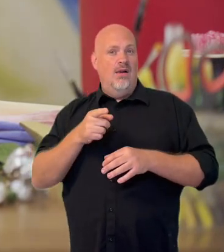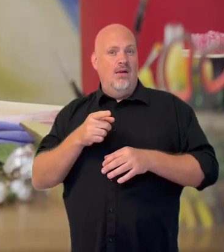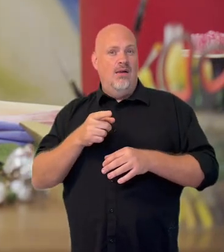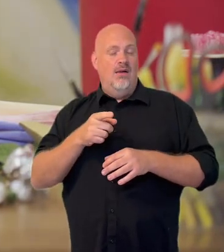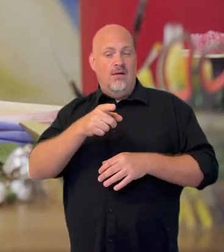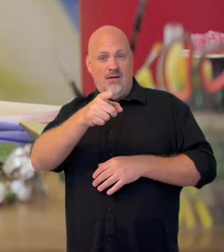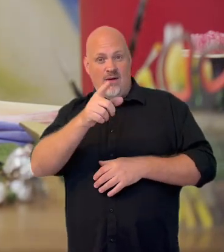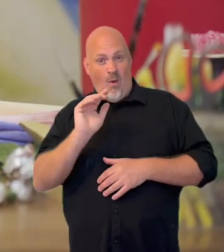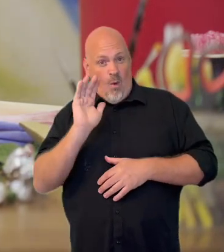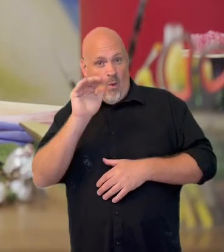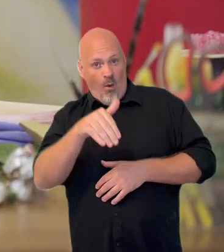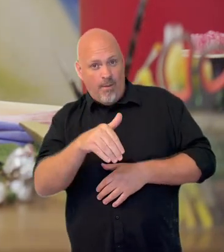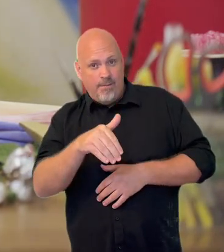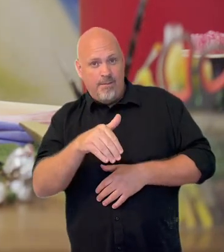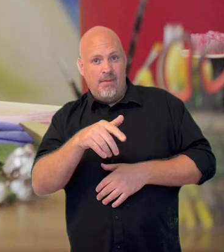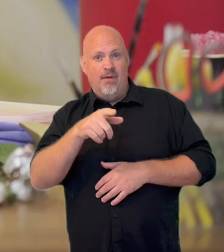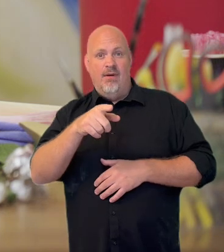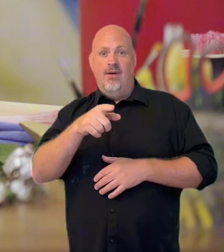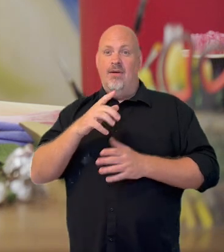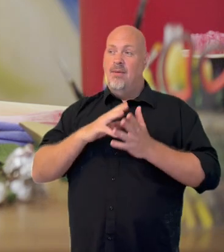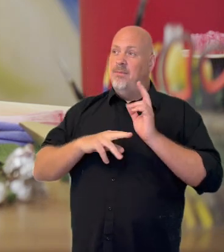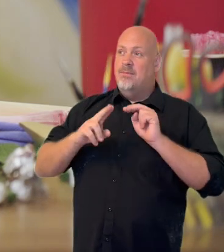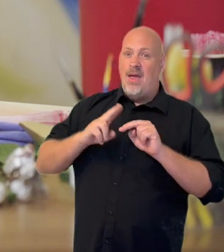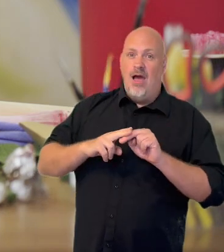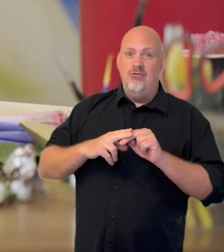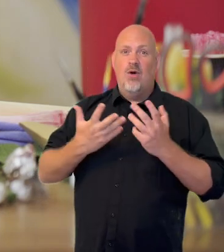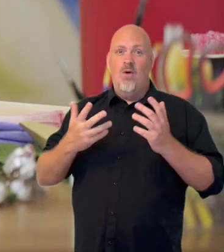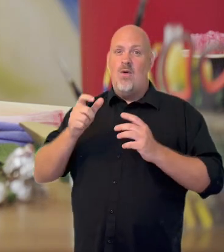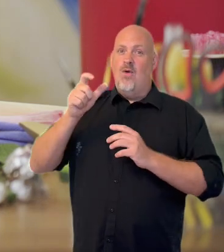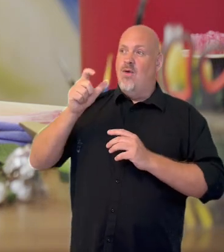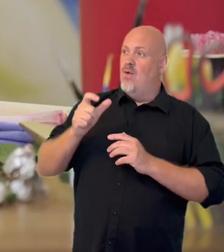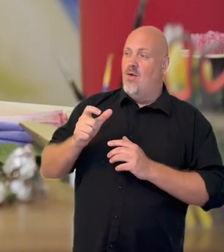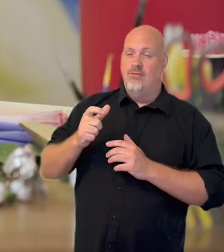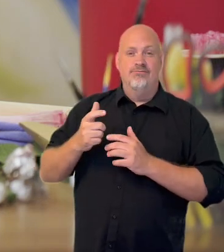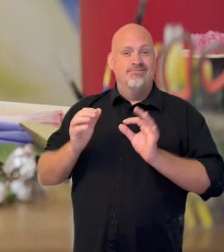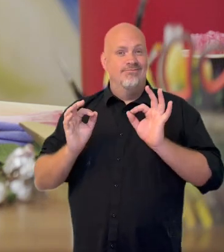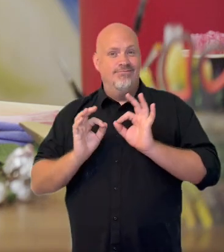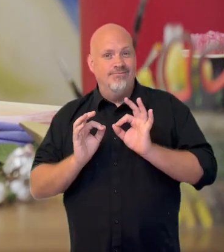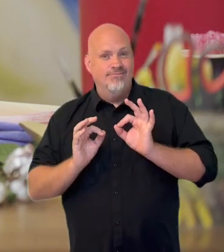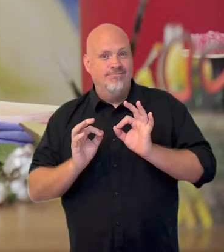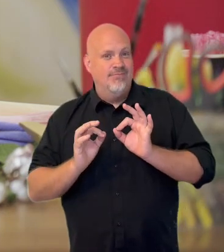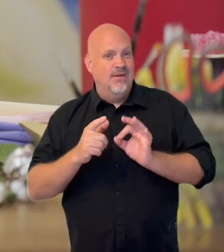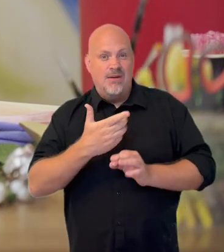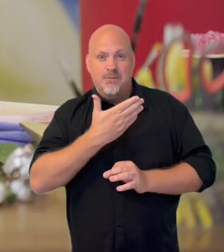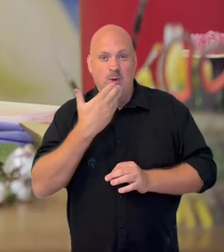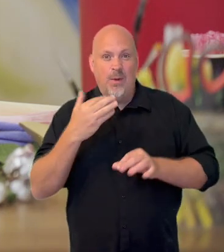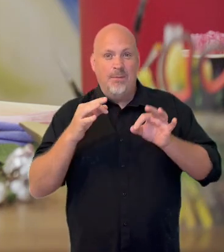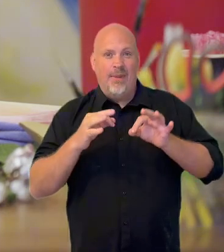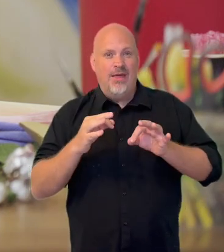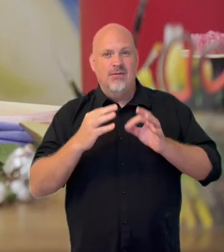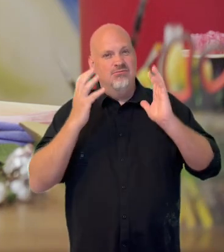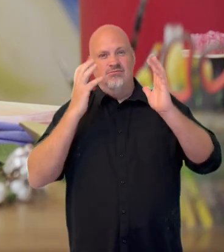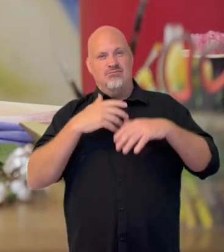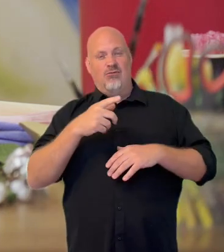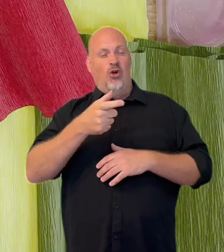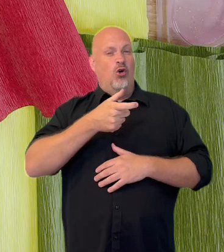home and you don't have a parent or anyone present, or if you don't have any bleach, don't worry about this. Coffee and inks are